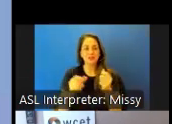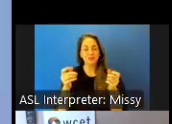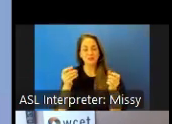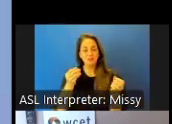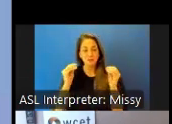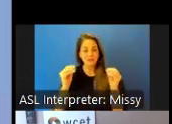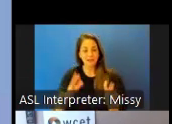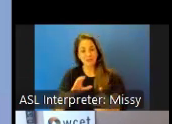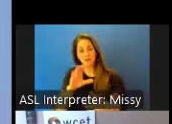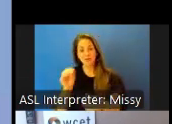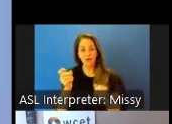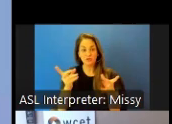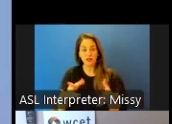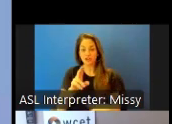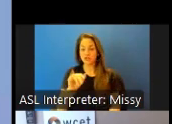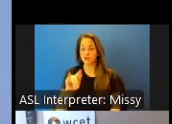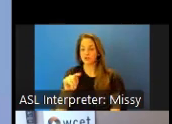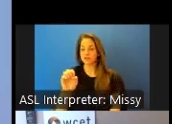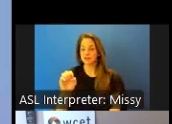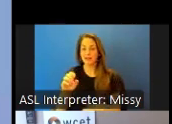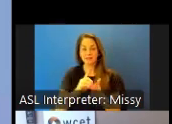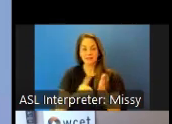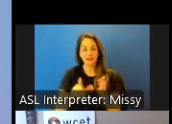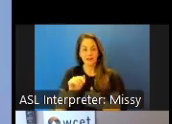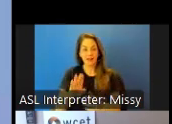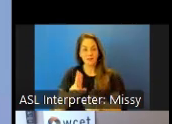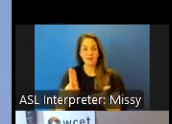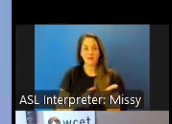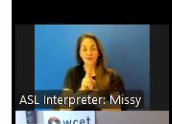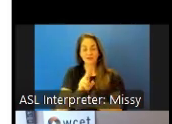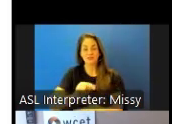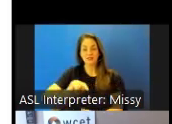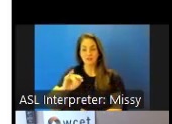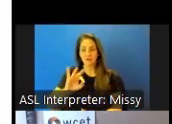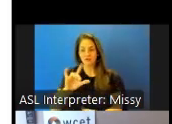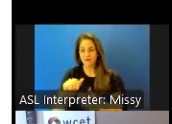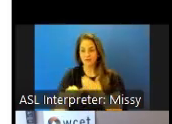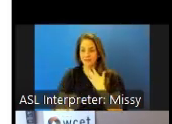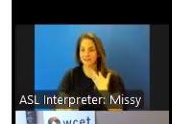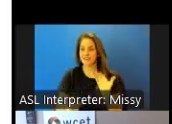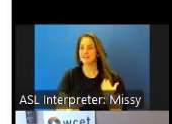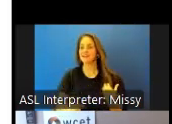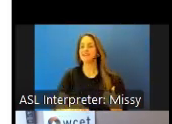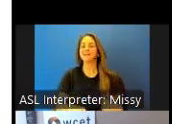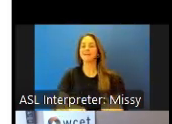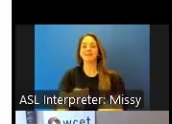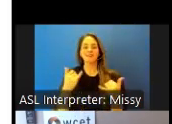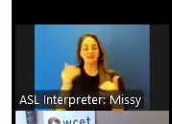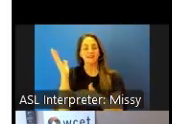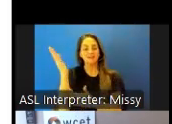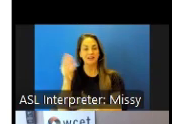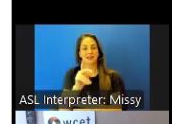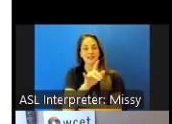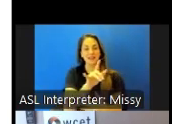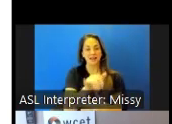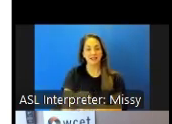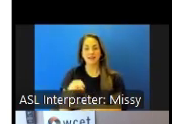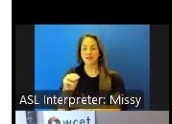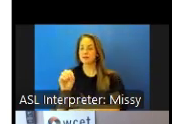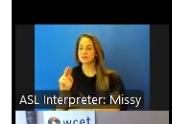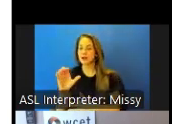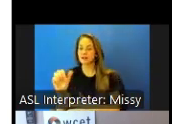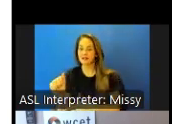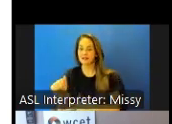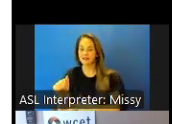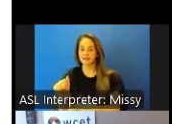Co-Director of the Unite Design Lab at the University of North Florida. Our speakers today are Kelly and Monica, and